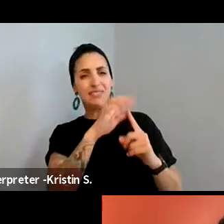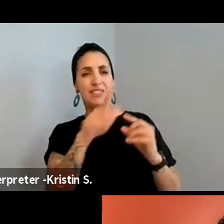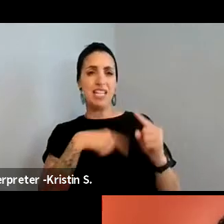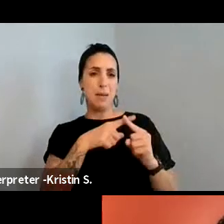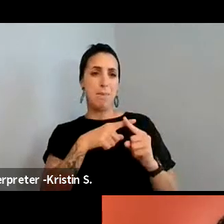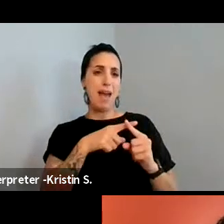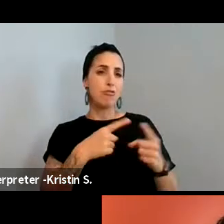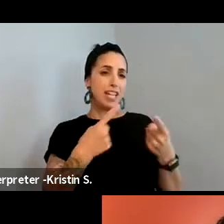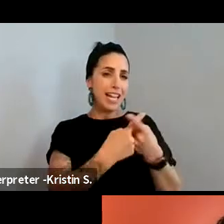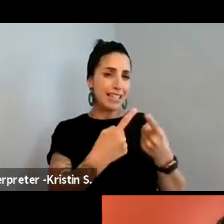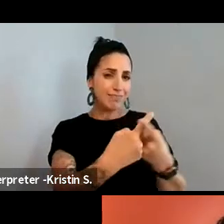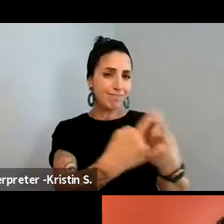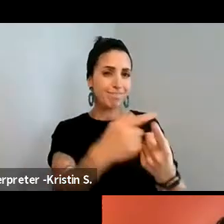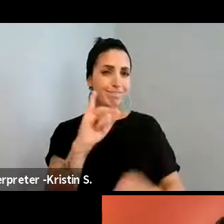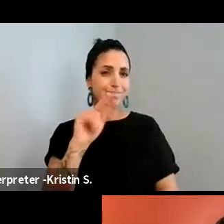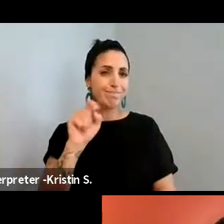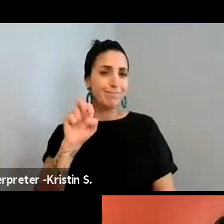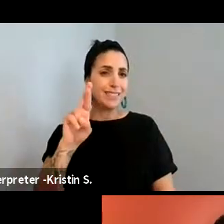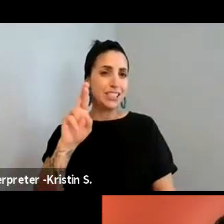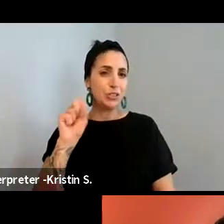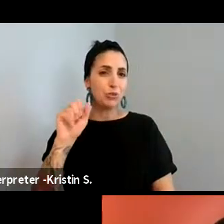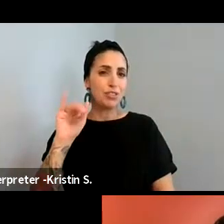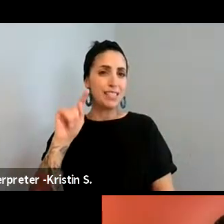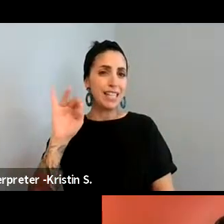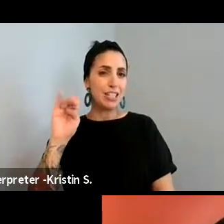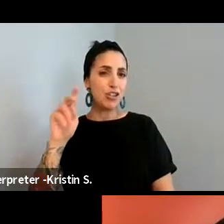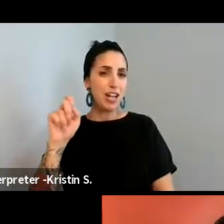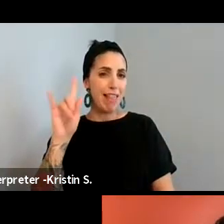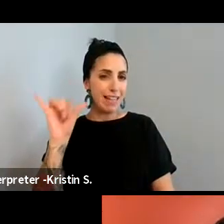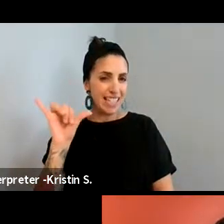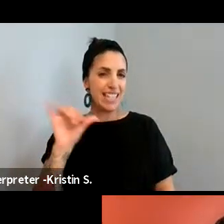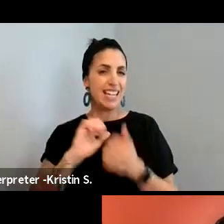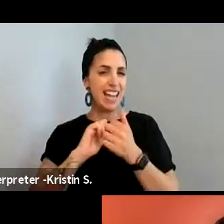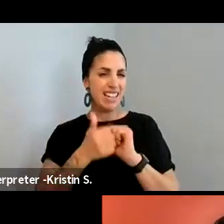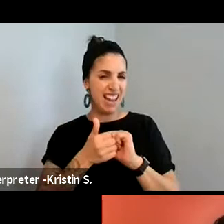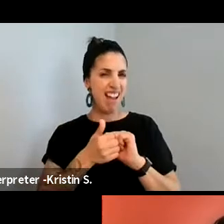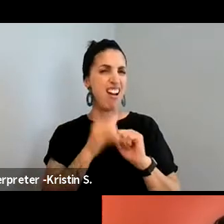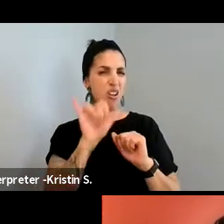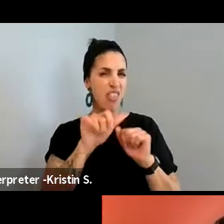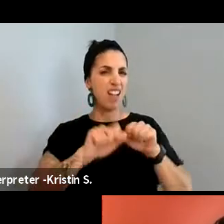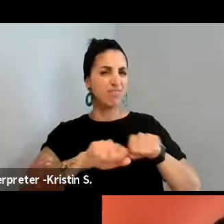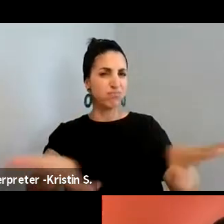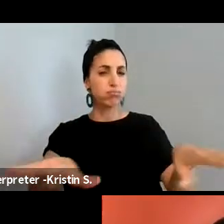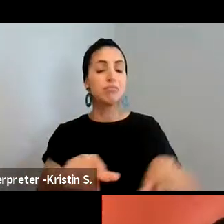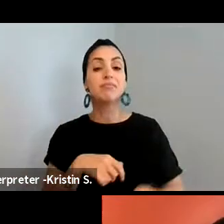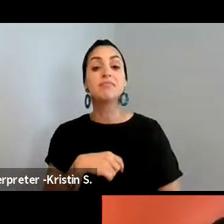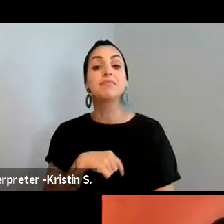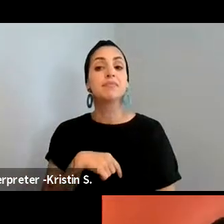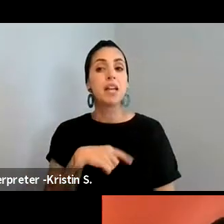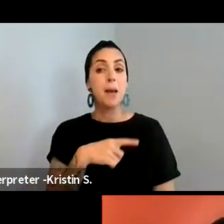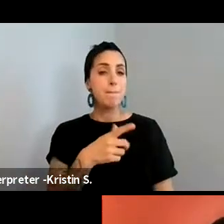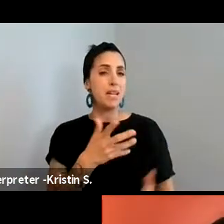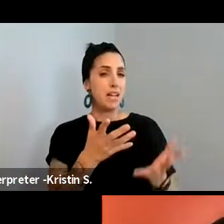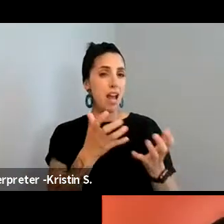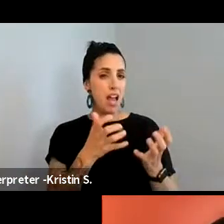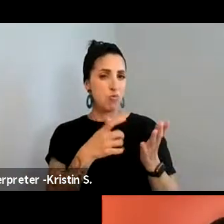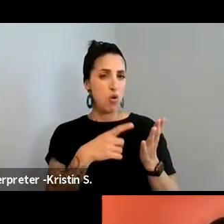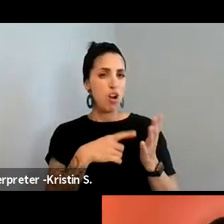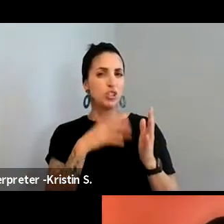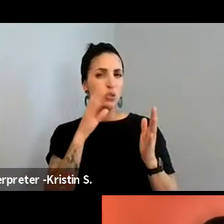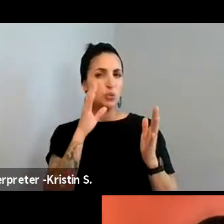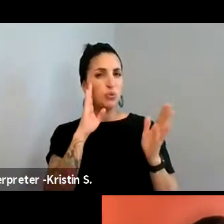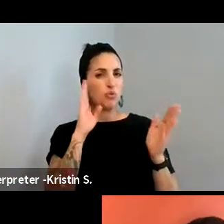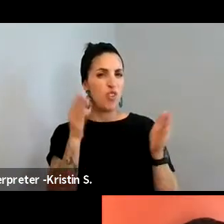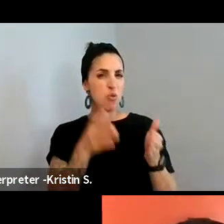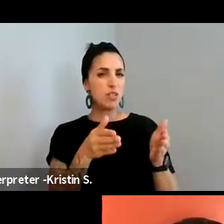thinking about how that gets played out in this work. But I want to pick up on some of the things that actually all three of you